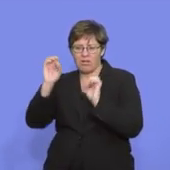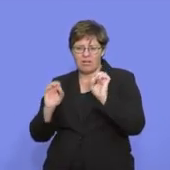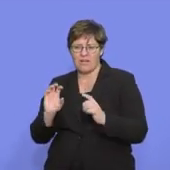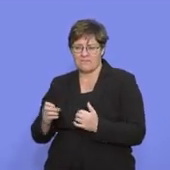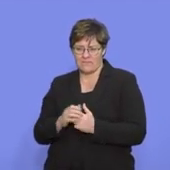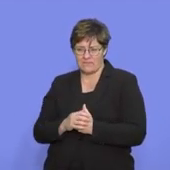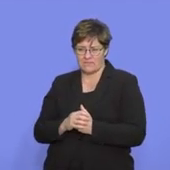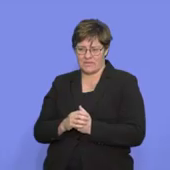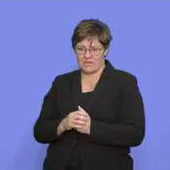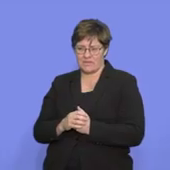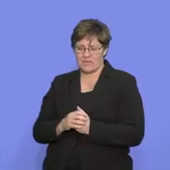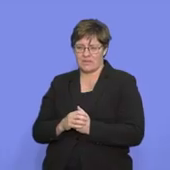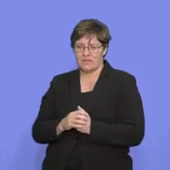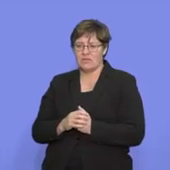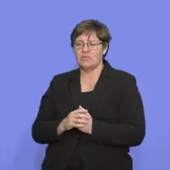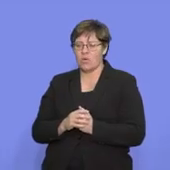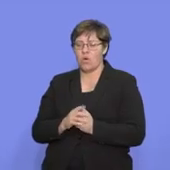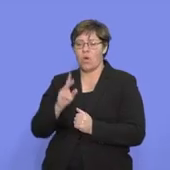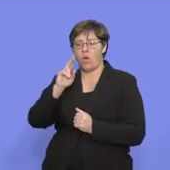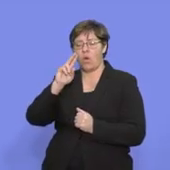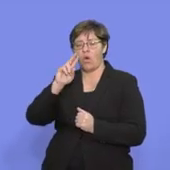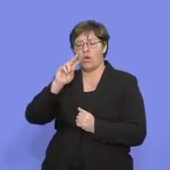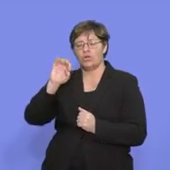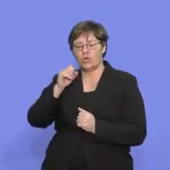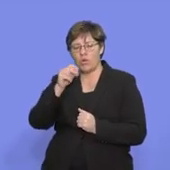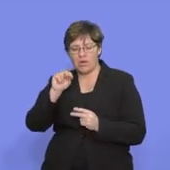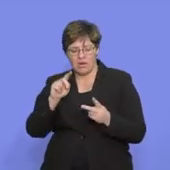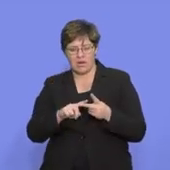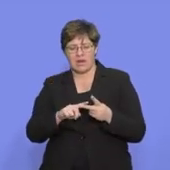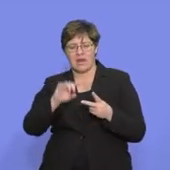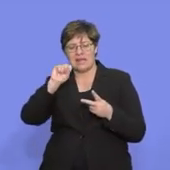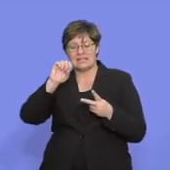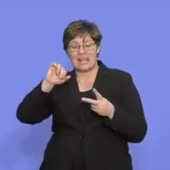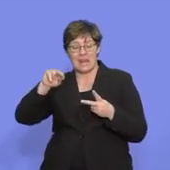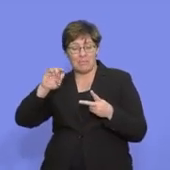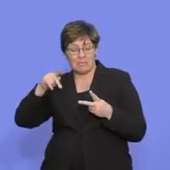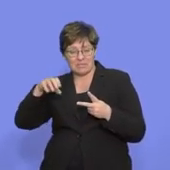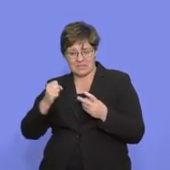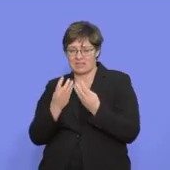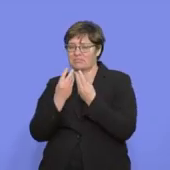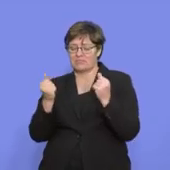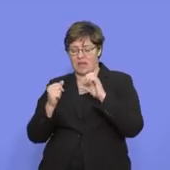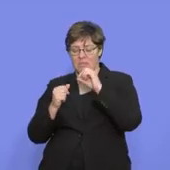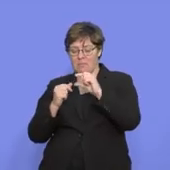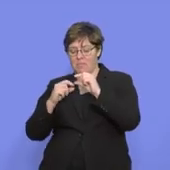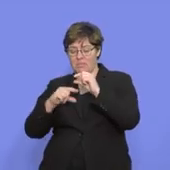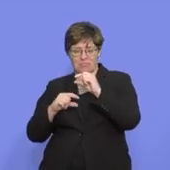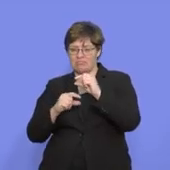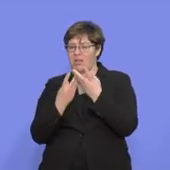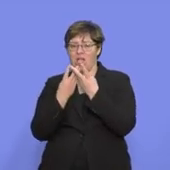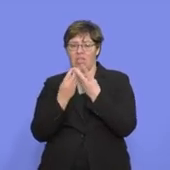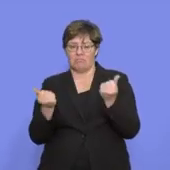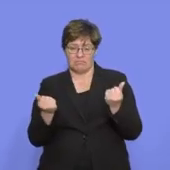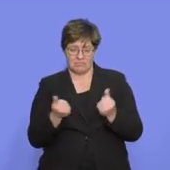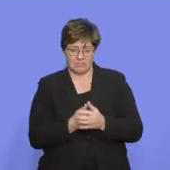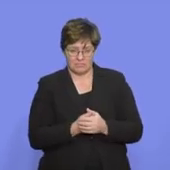So the neurons and the synapses basically disappear. That's what a loss of neurons and synapses in your brain. So that's why they